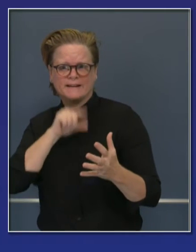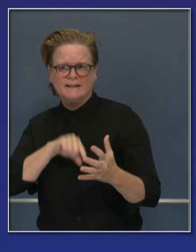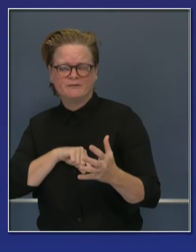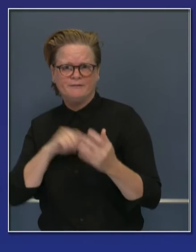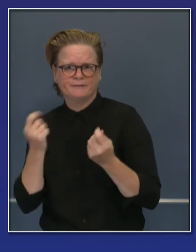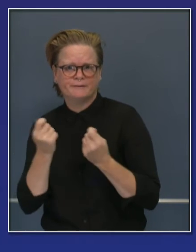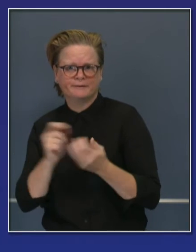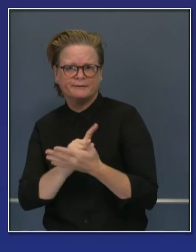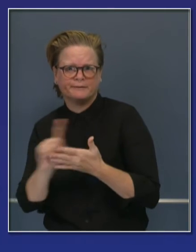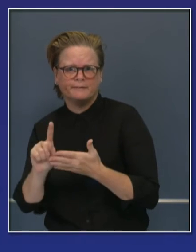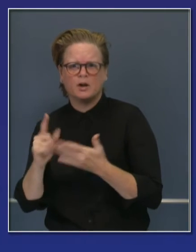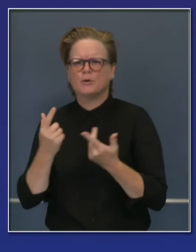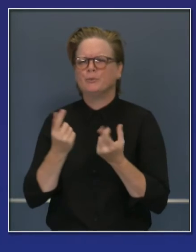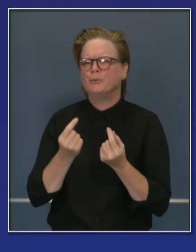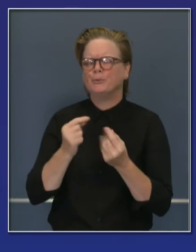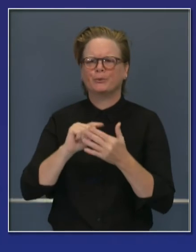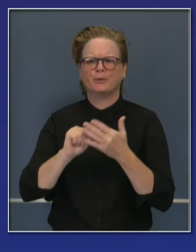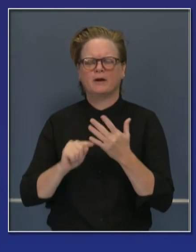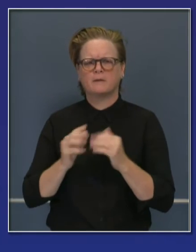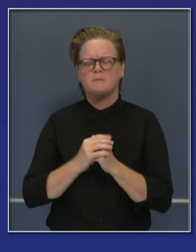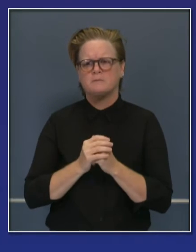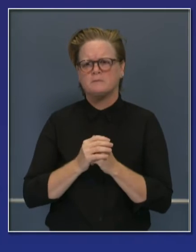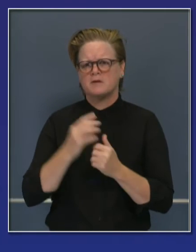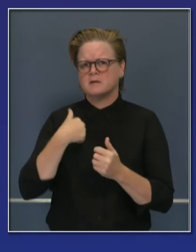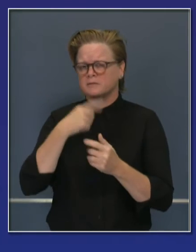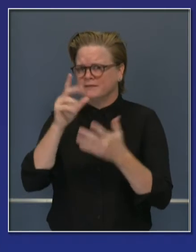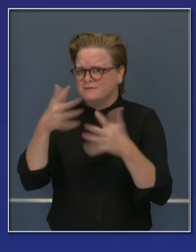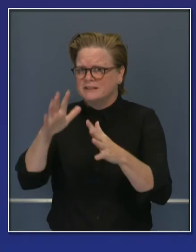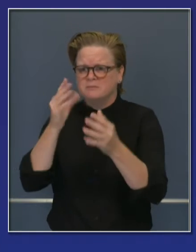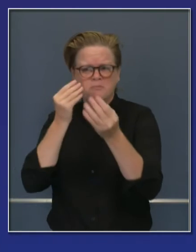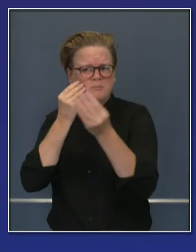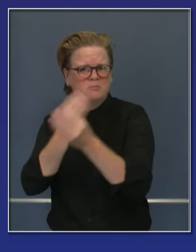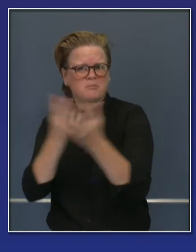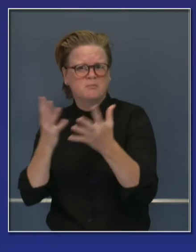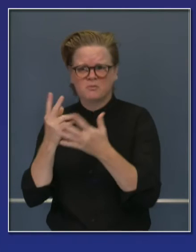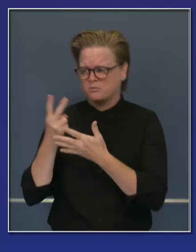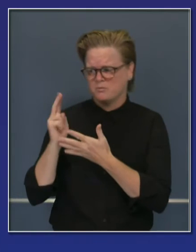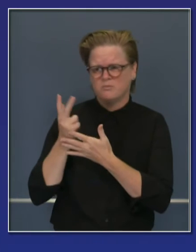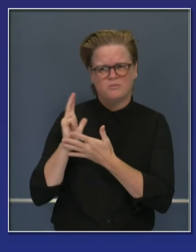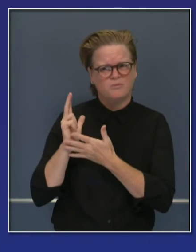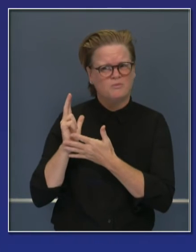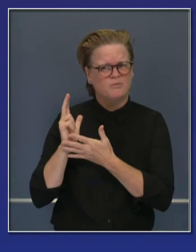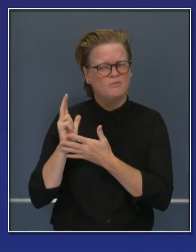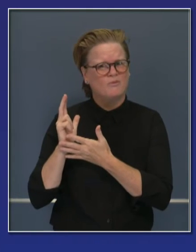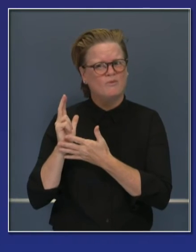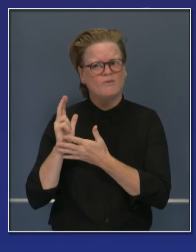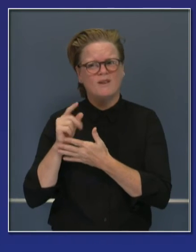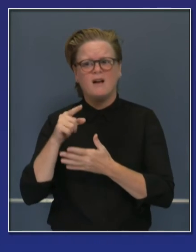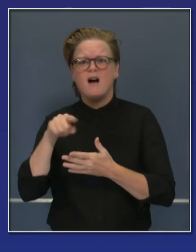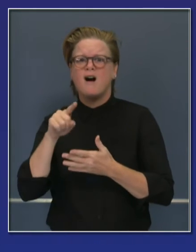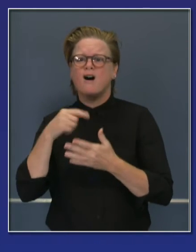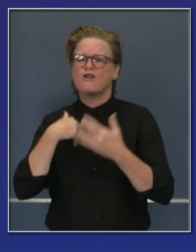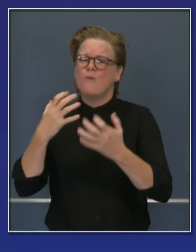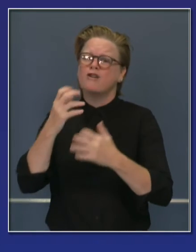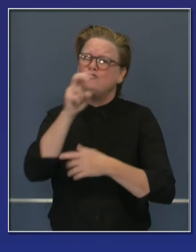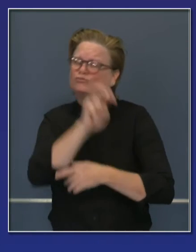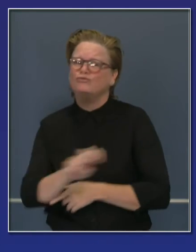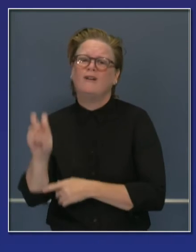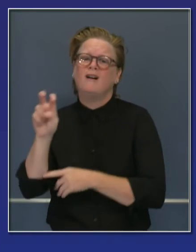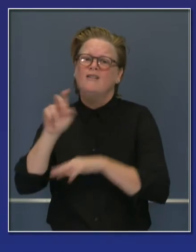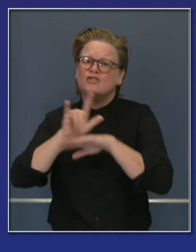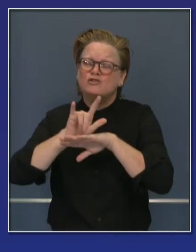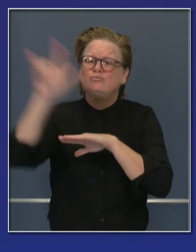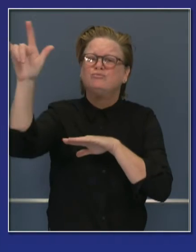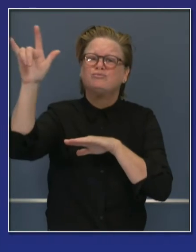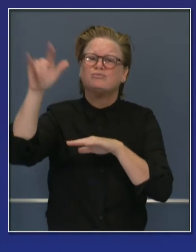those that we put out a number of weeks back to, again, discourage non-essential travel, not mandating, but discouraging it, reminding